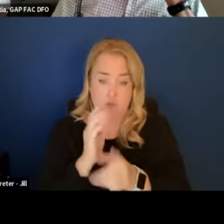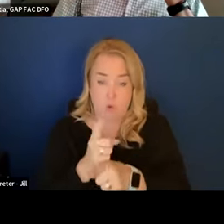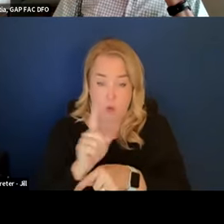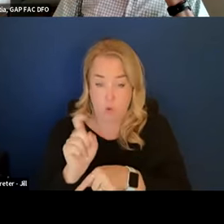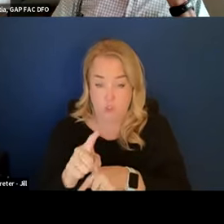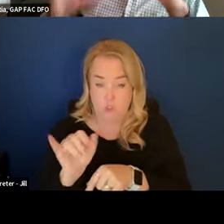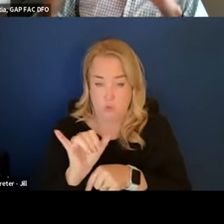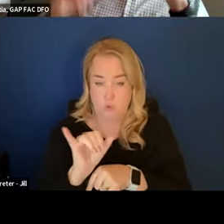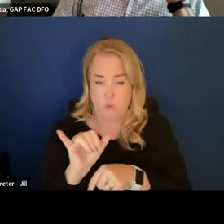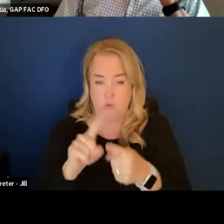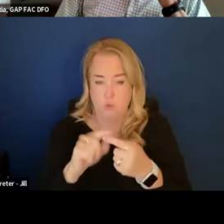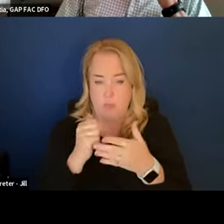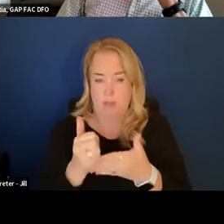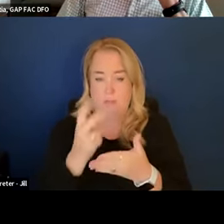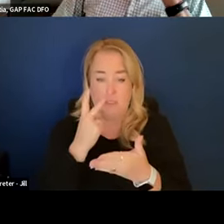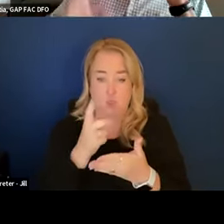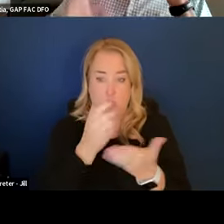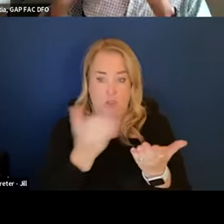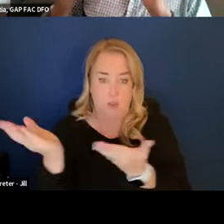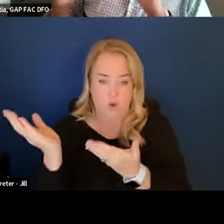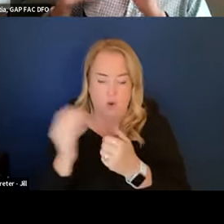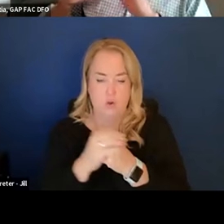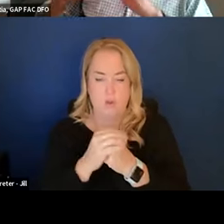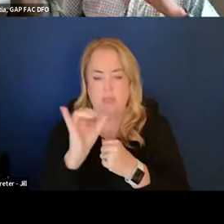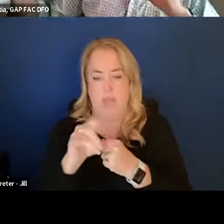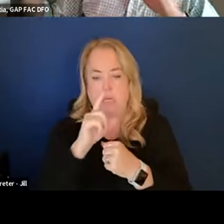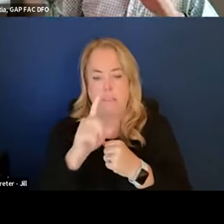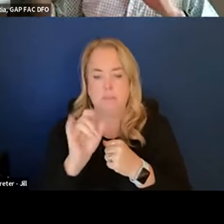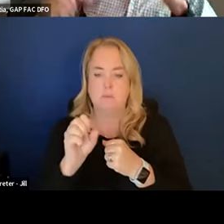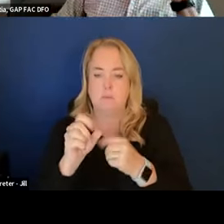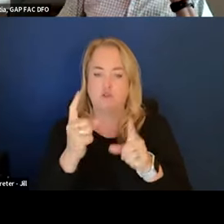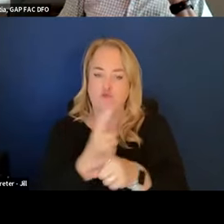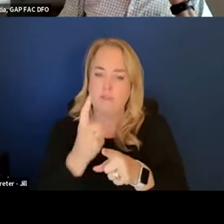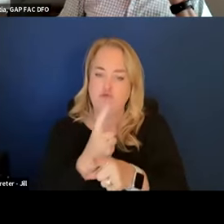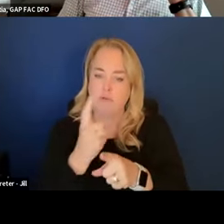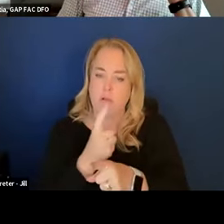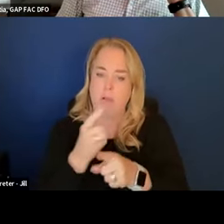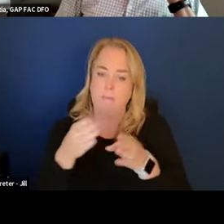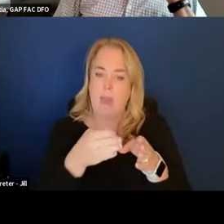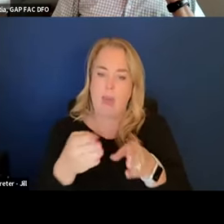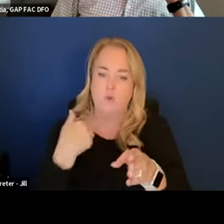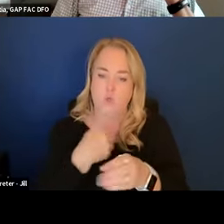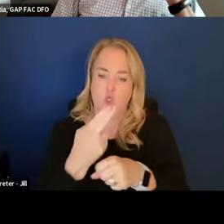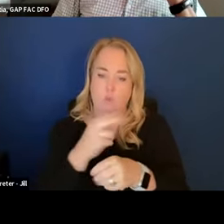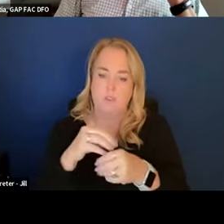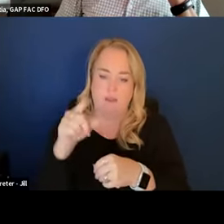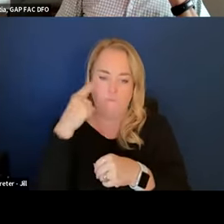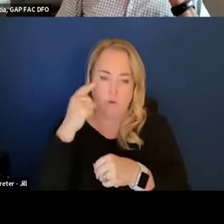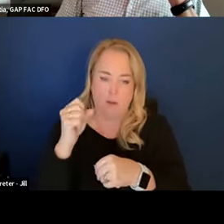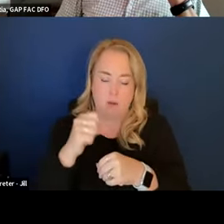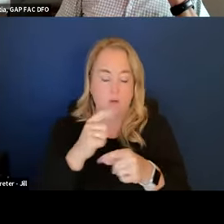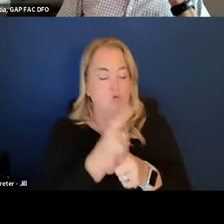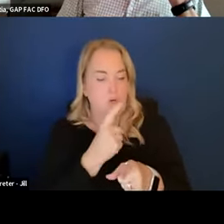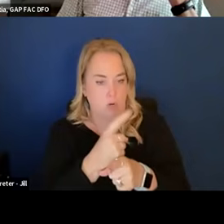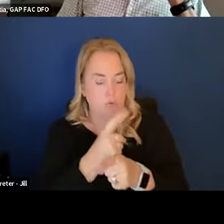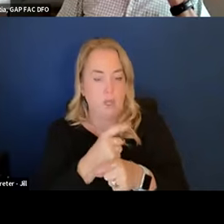there to help you see who's out there? Yeah, because that's a traditional path that we normally right. use in the government. Right.